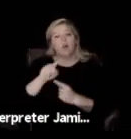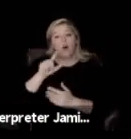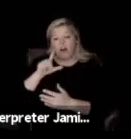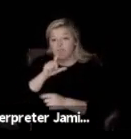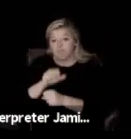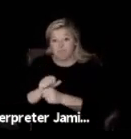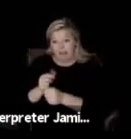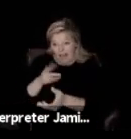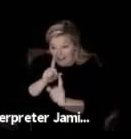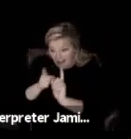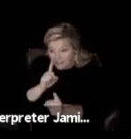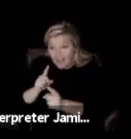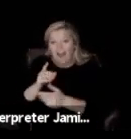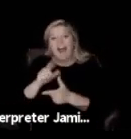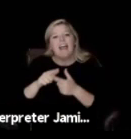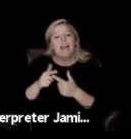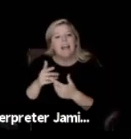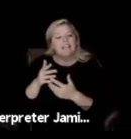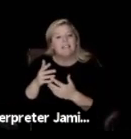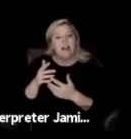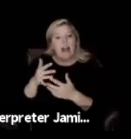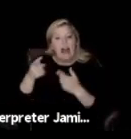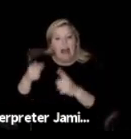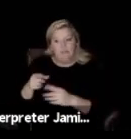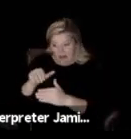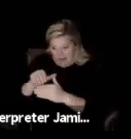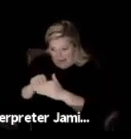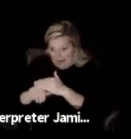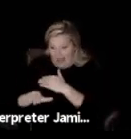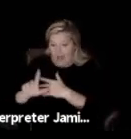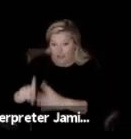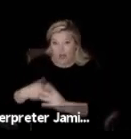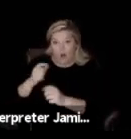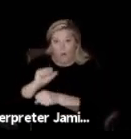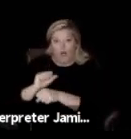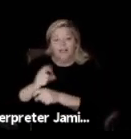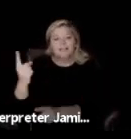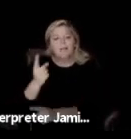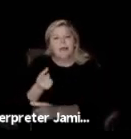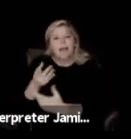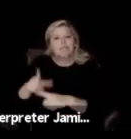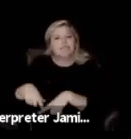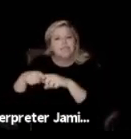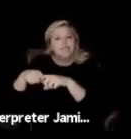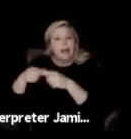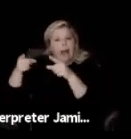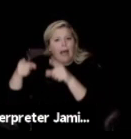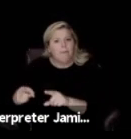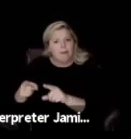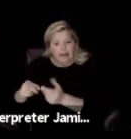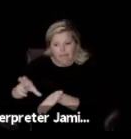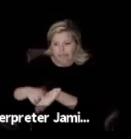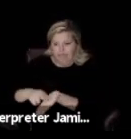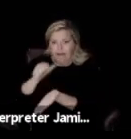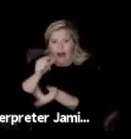once you get inside the door, something is happening or not happening that is not turning the contract.